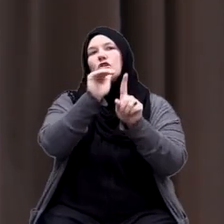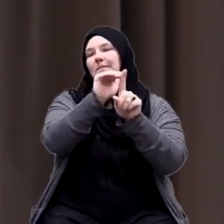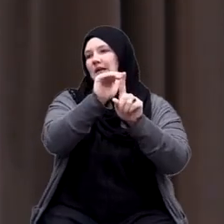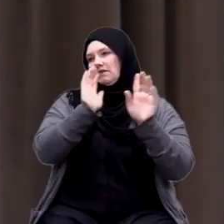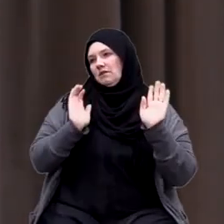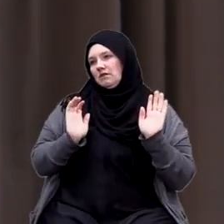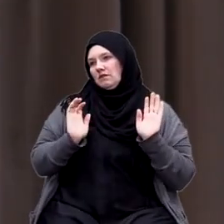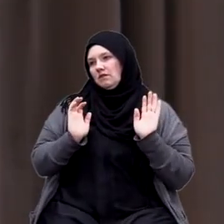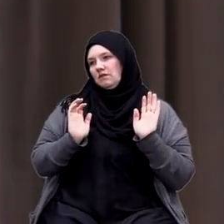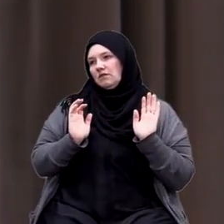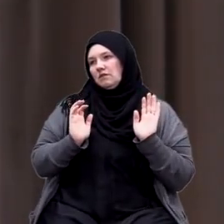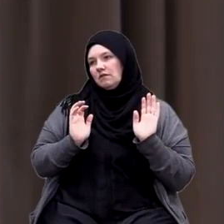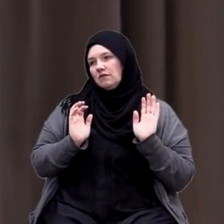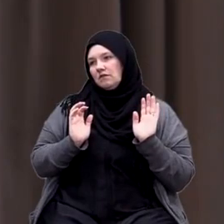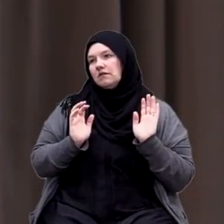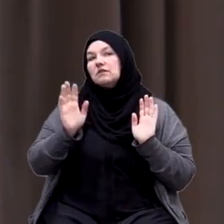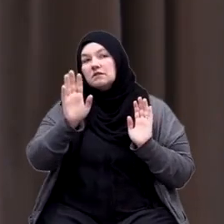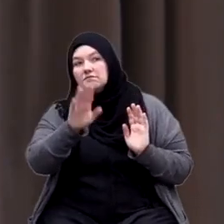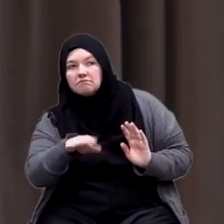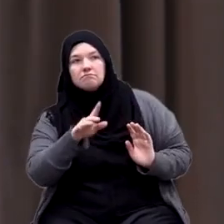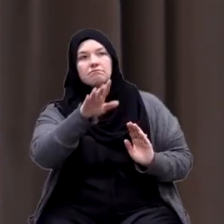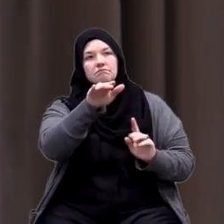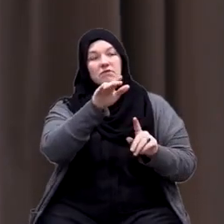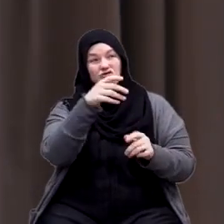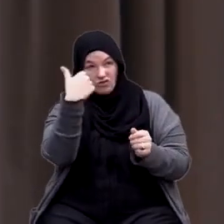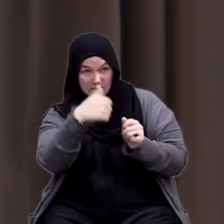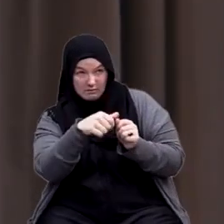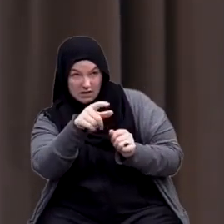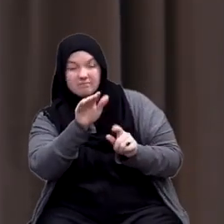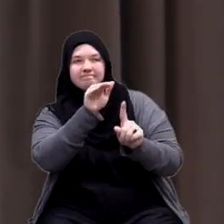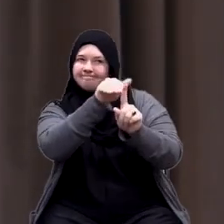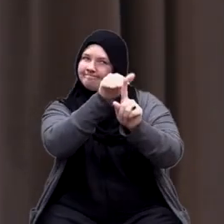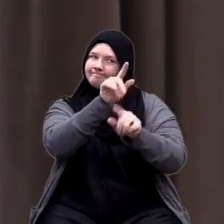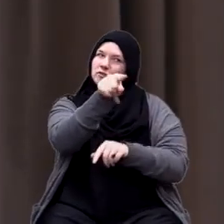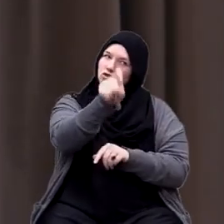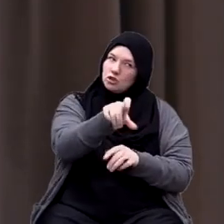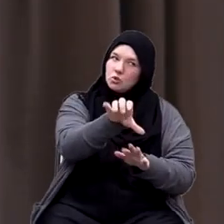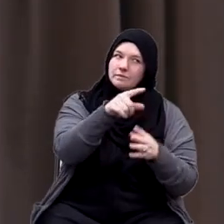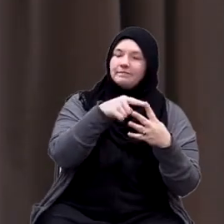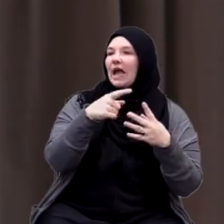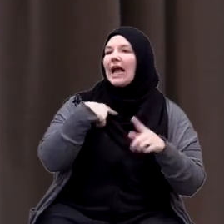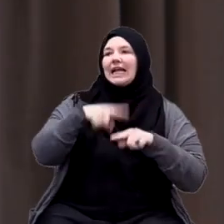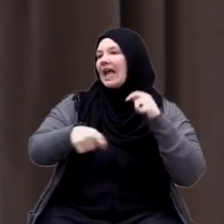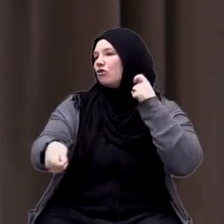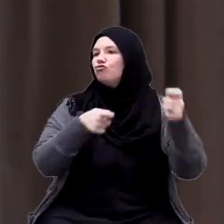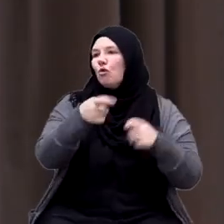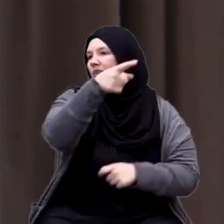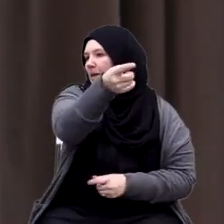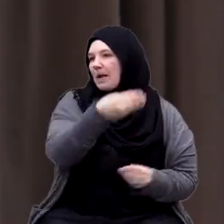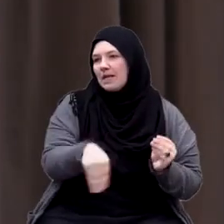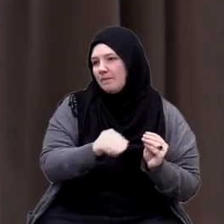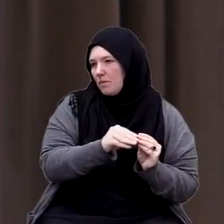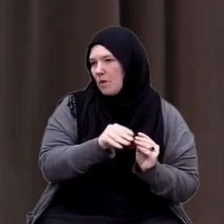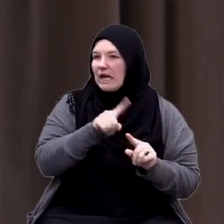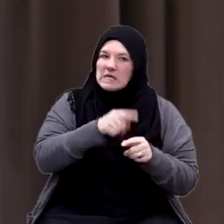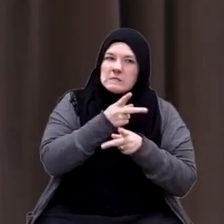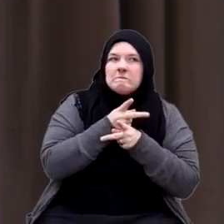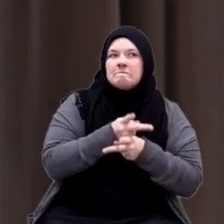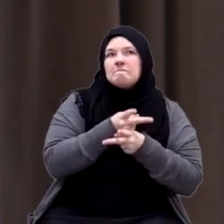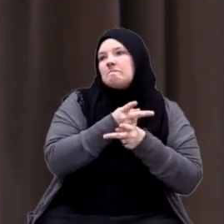them. That's your role as a reminder. You are not a controller and a keeper over